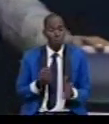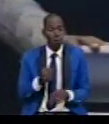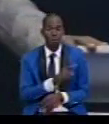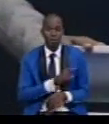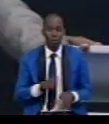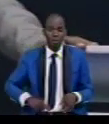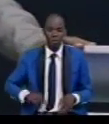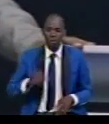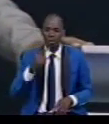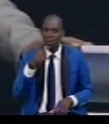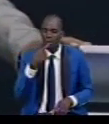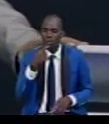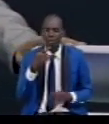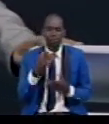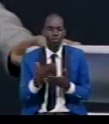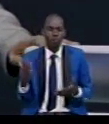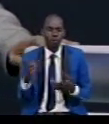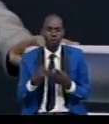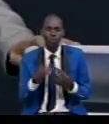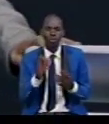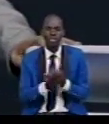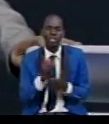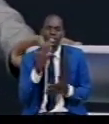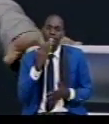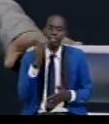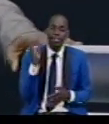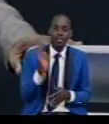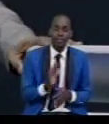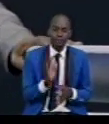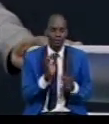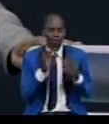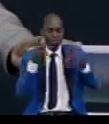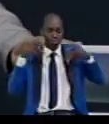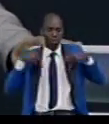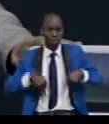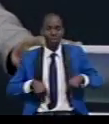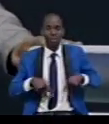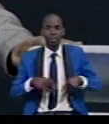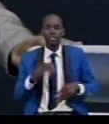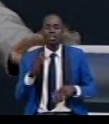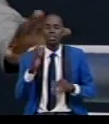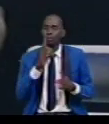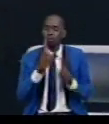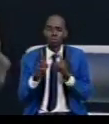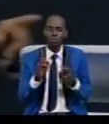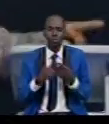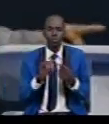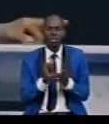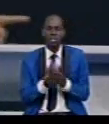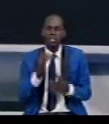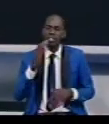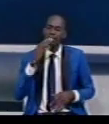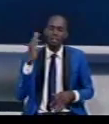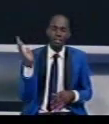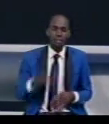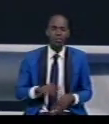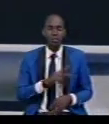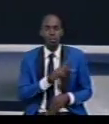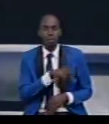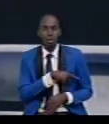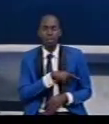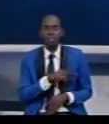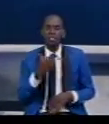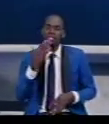that evil personality, he speaks to that evil power. He speaks to that